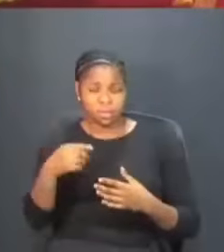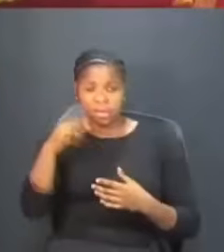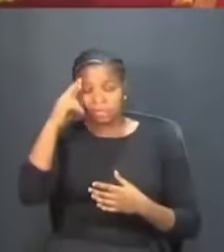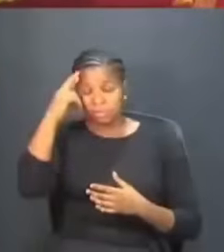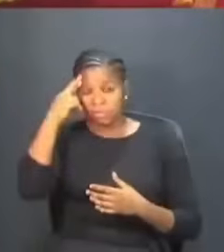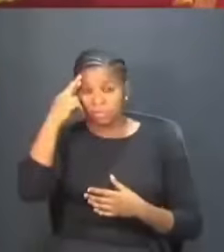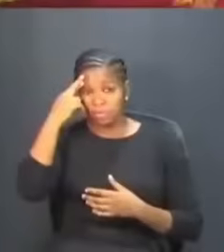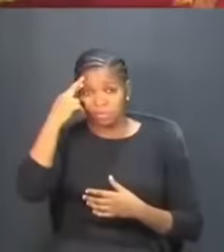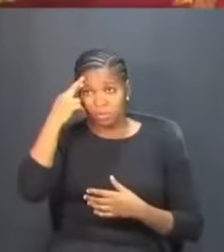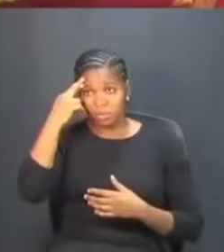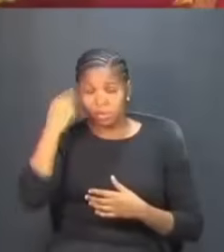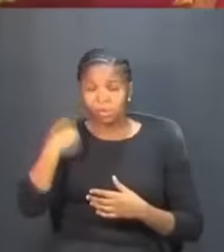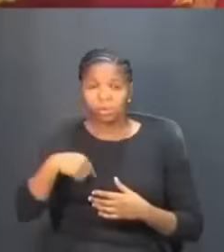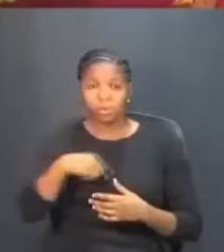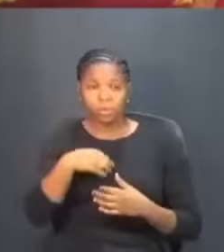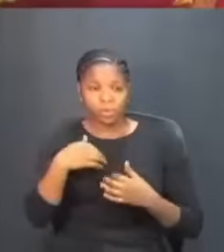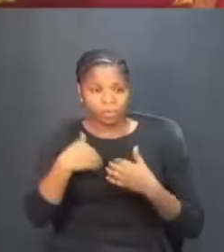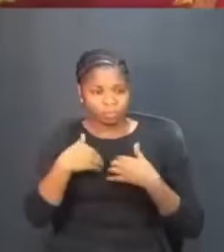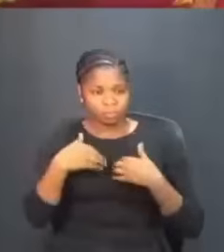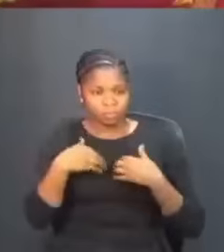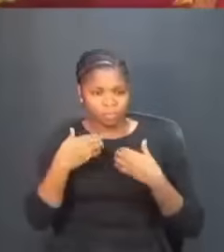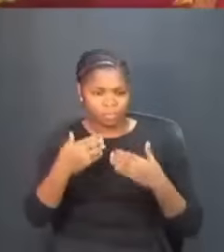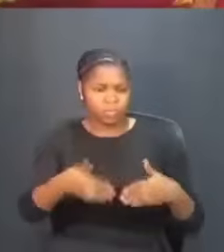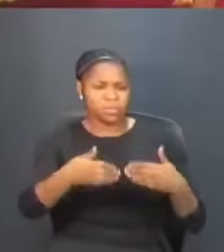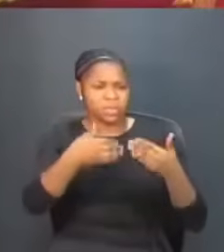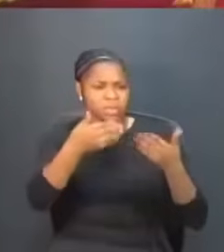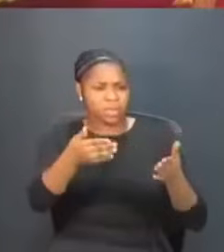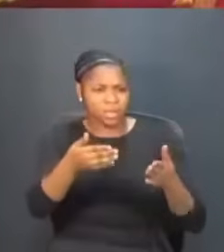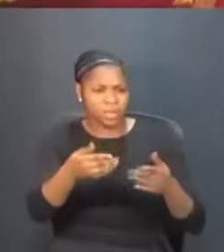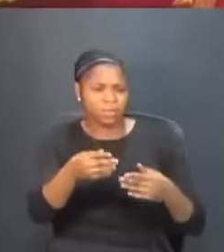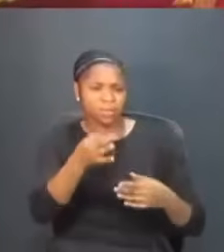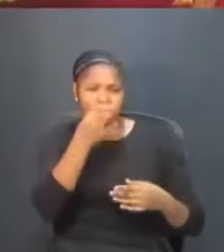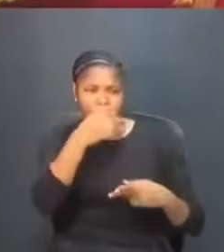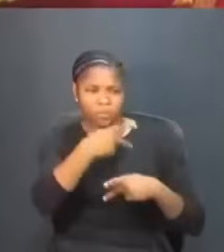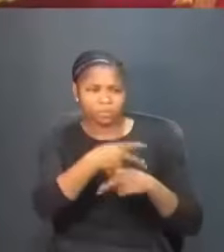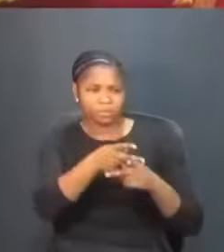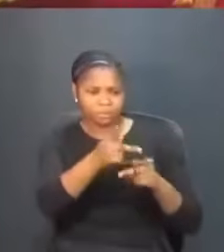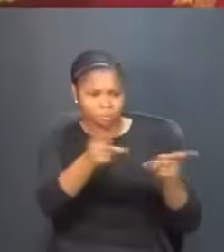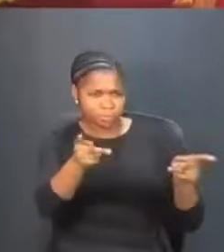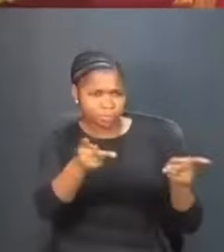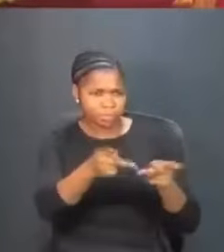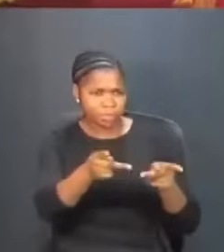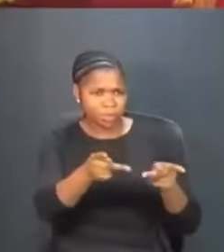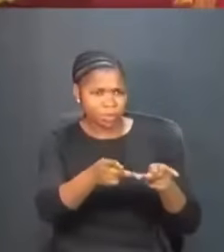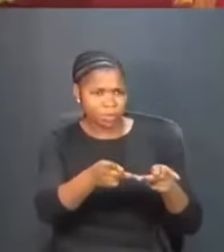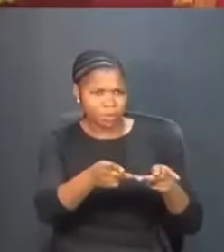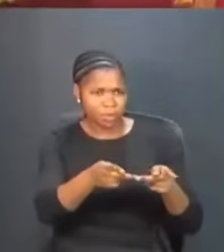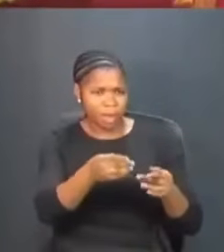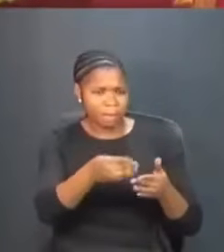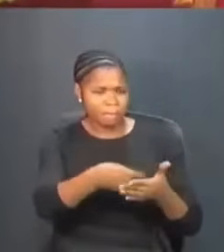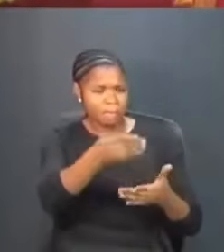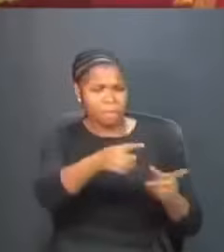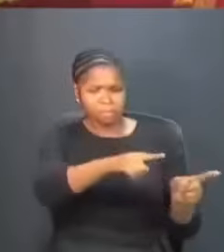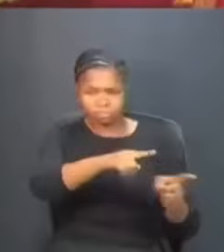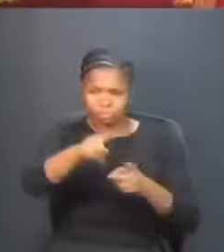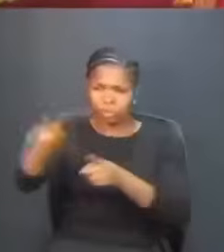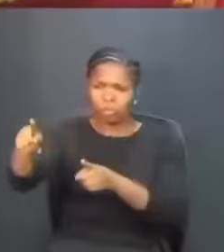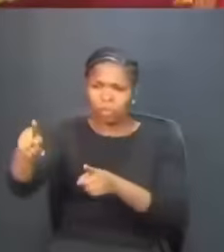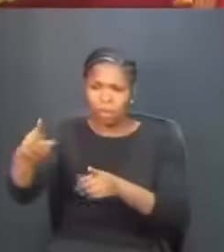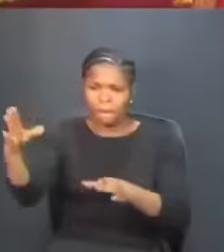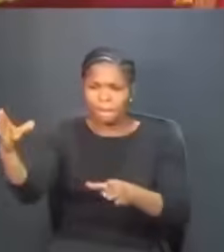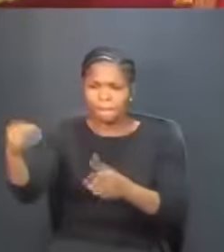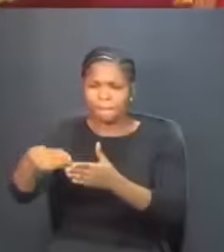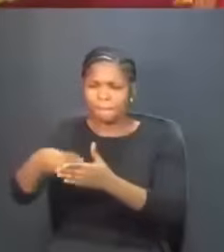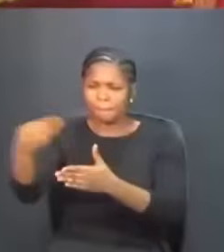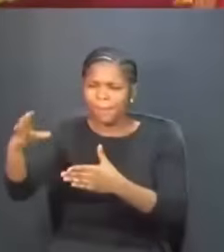we have empowered buffer stock to move into the market and then mop up the excess. So if you show me